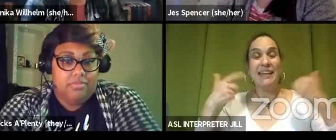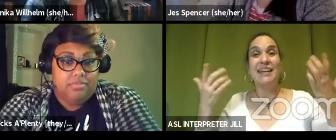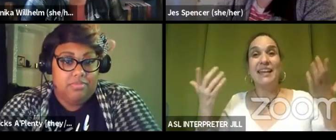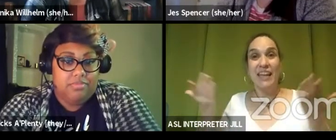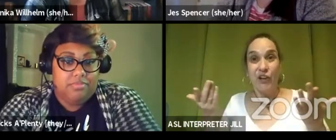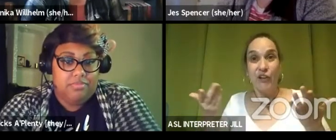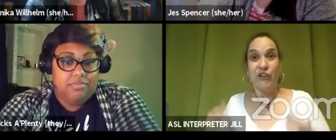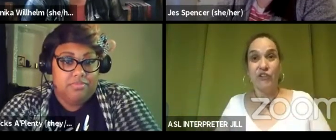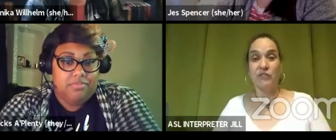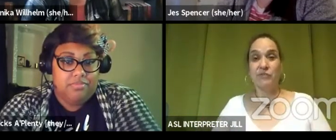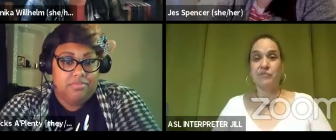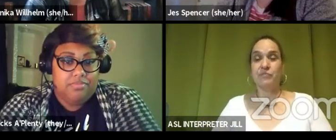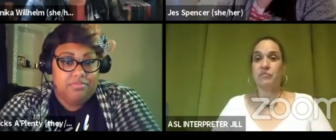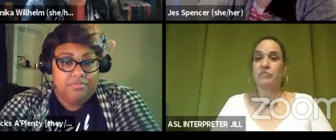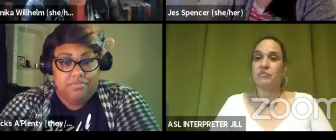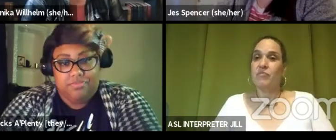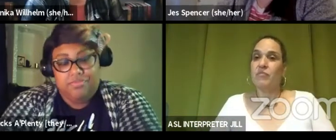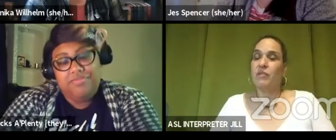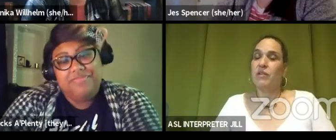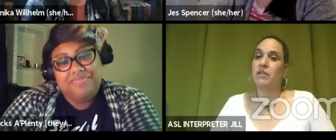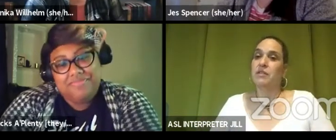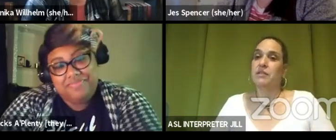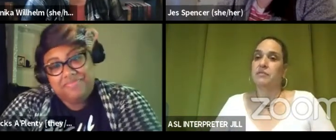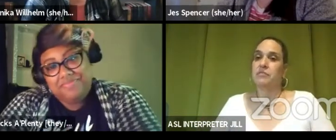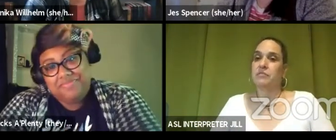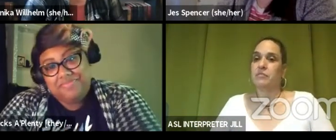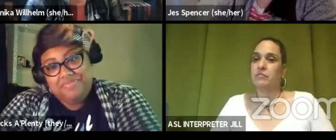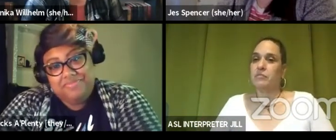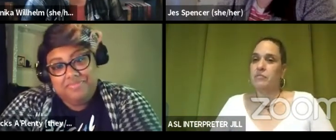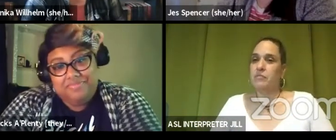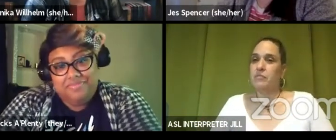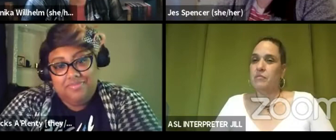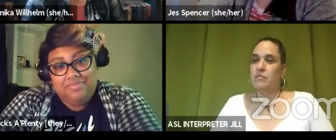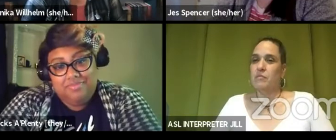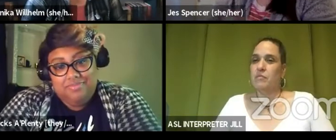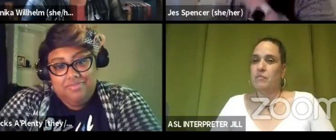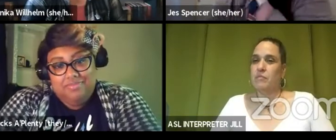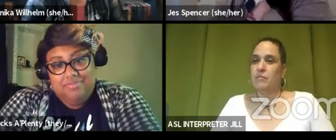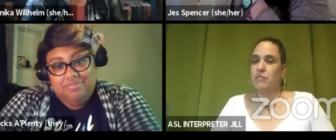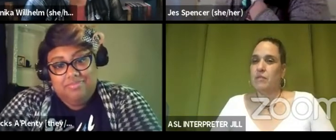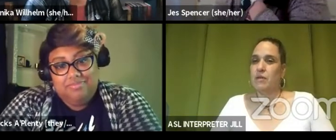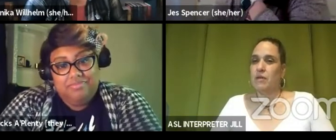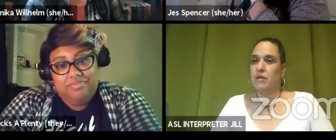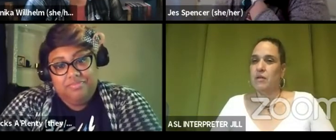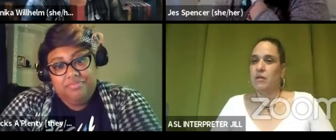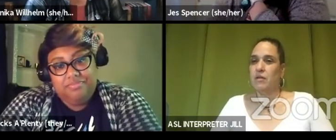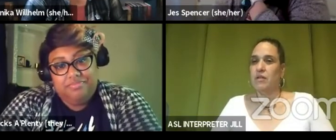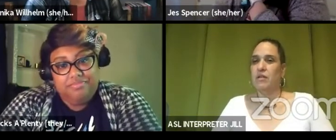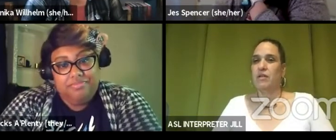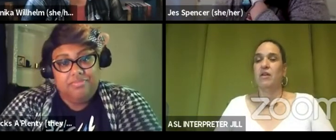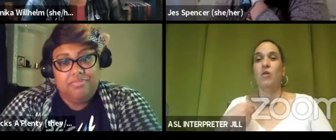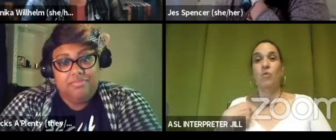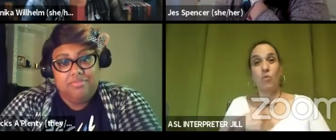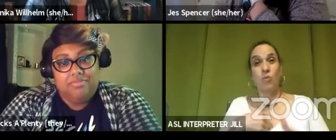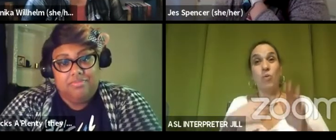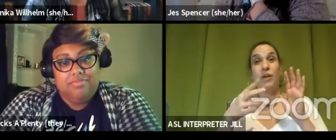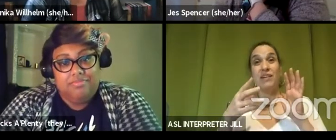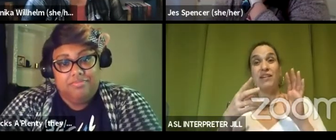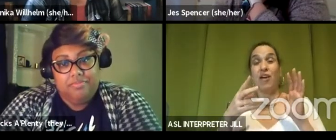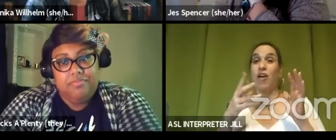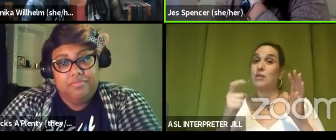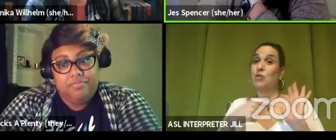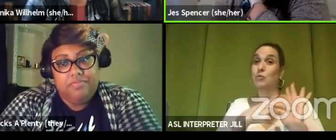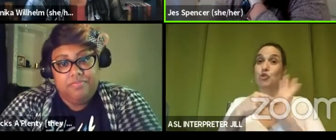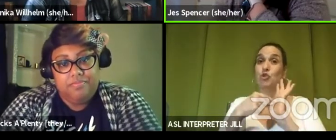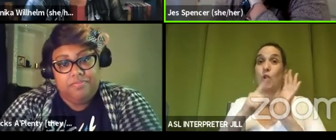so, I don't know. I was like, listen to y'all. I'm like, yeah, we are emulating real life, but why aren't we supporting real